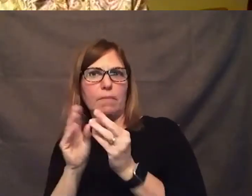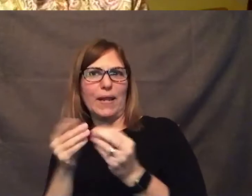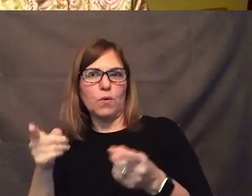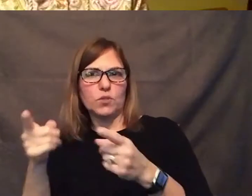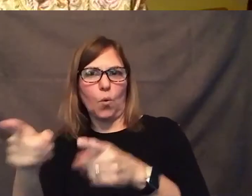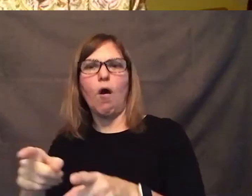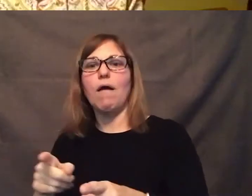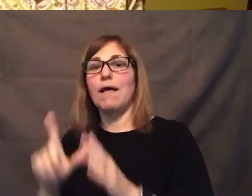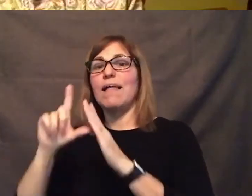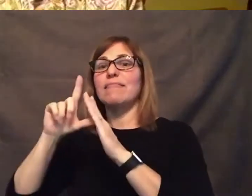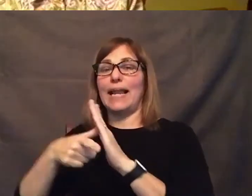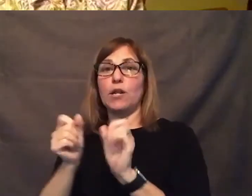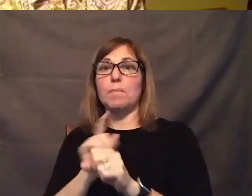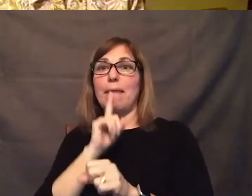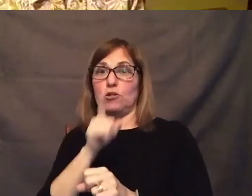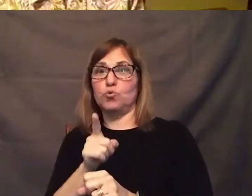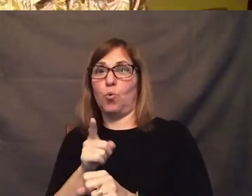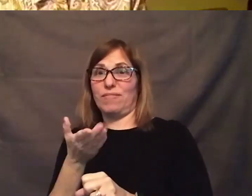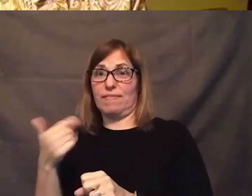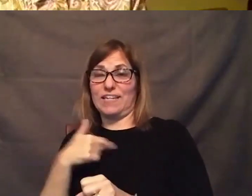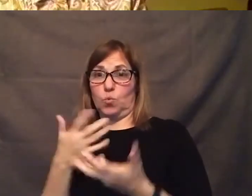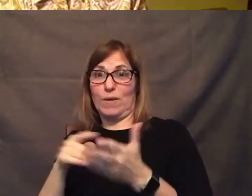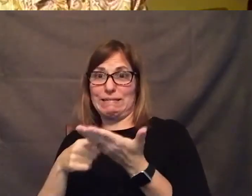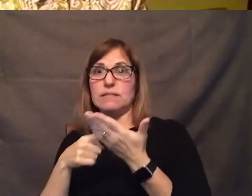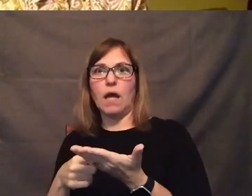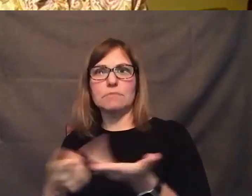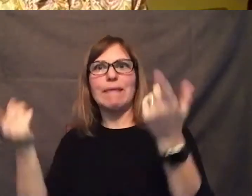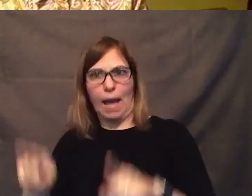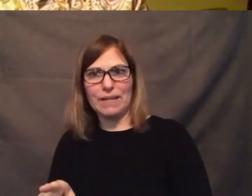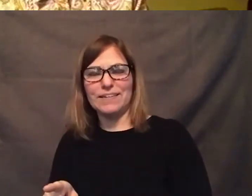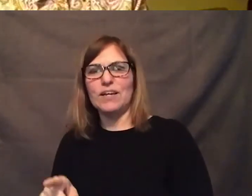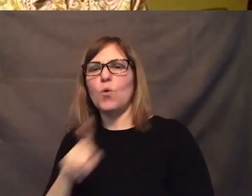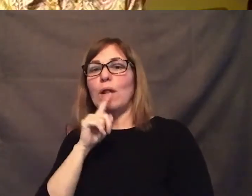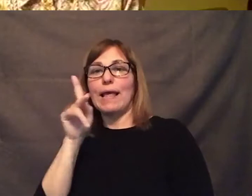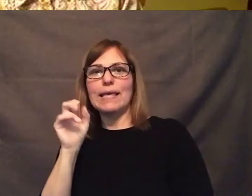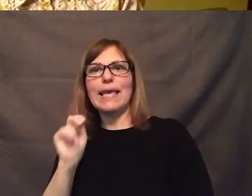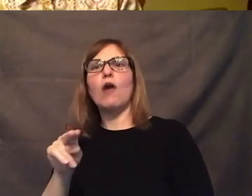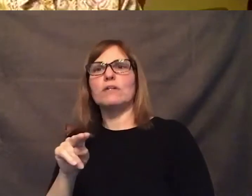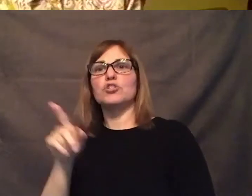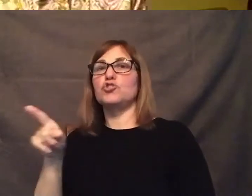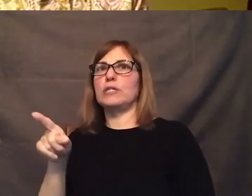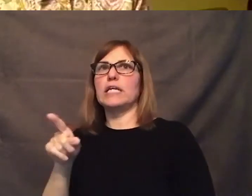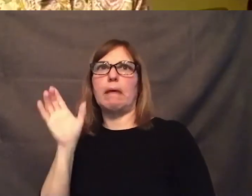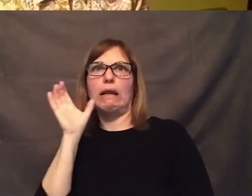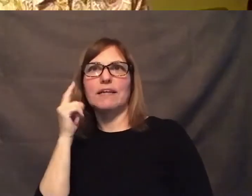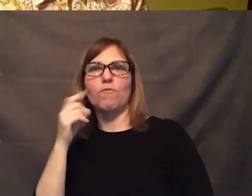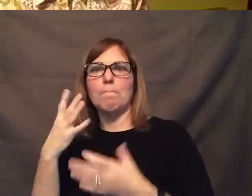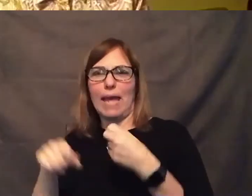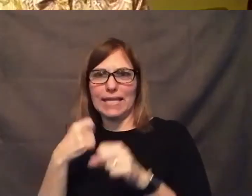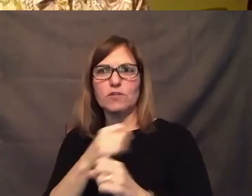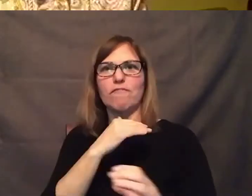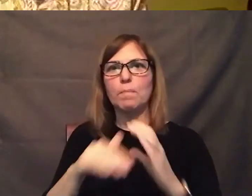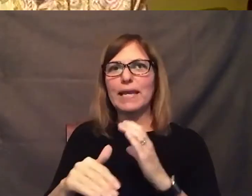implemented. And certainly Karen has been an excellent listener all these years, by email, in person, in any way